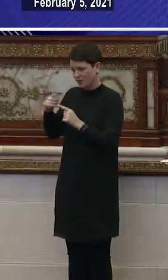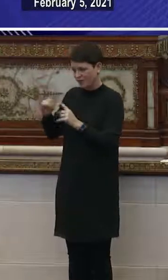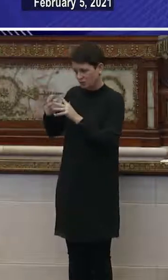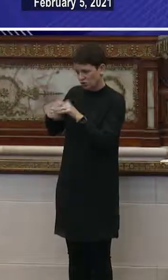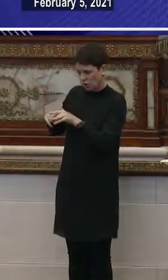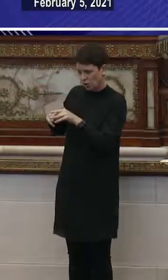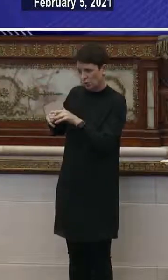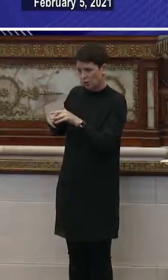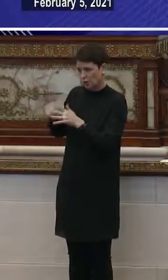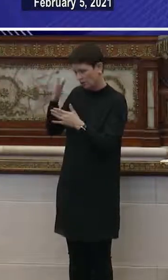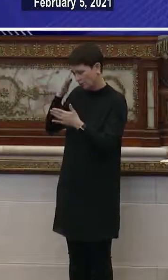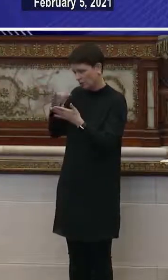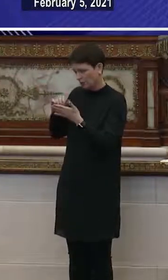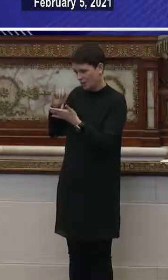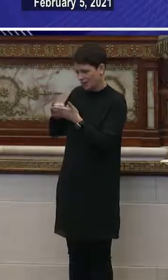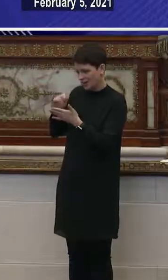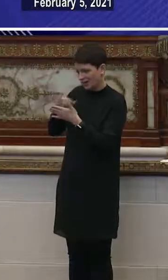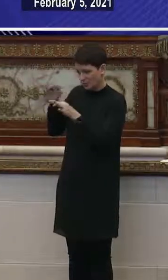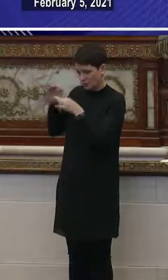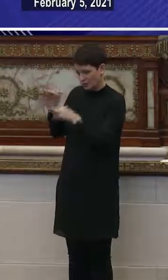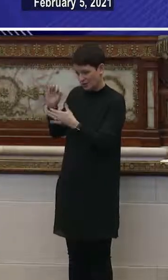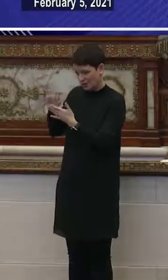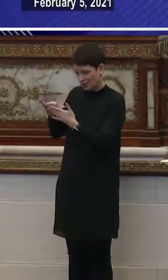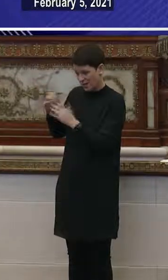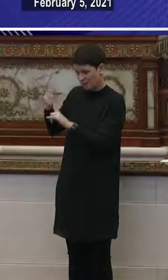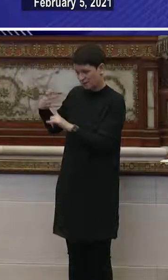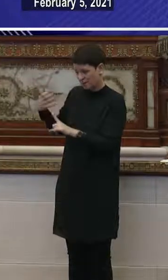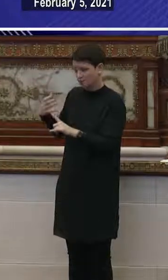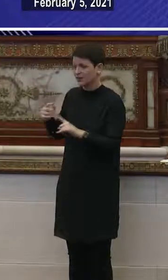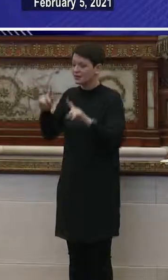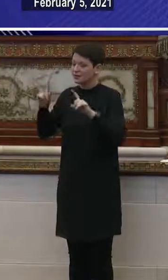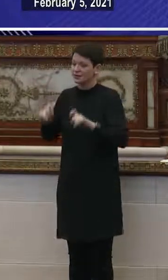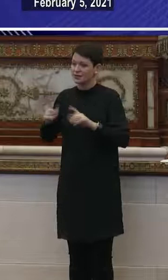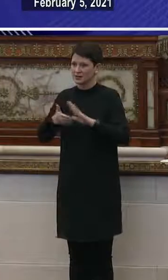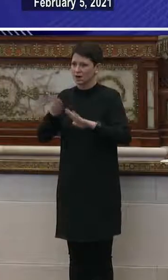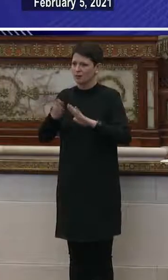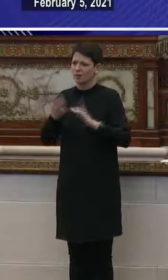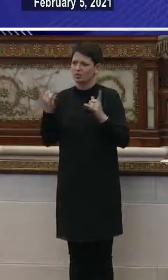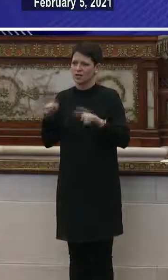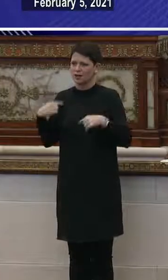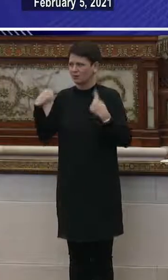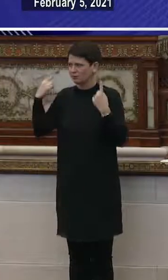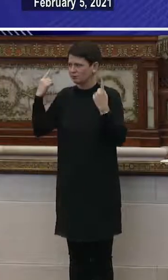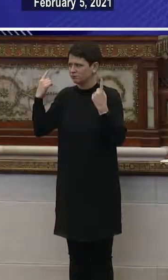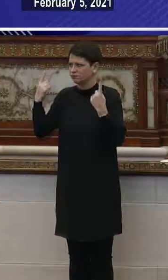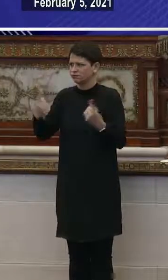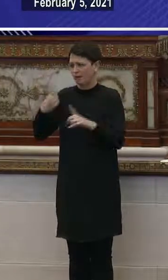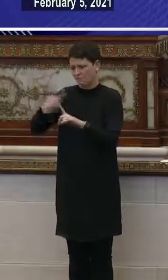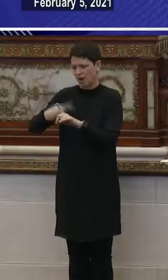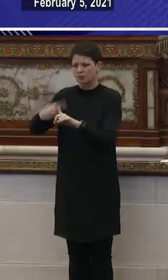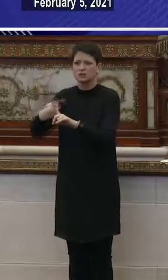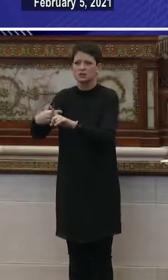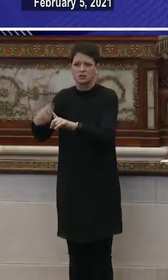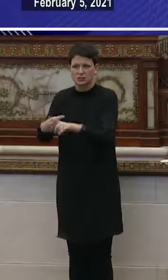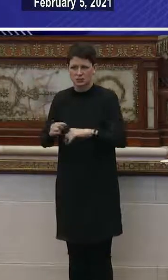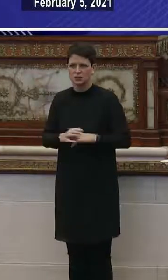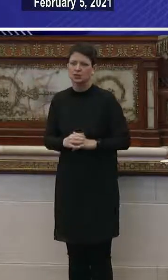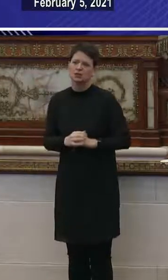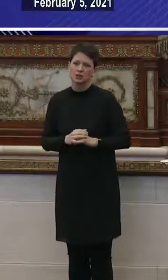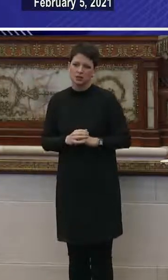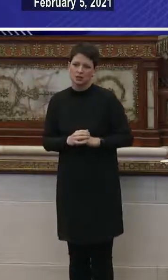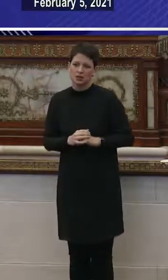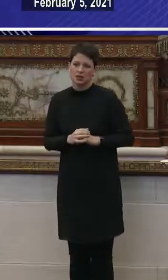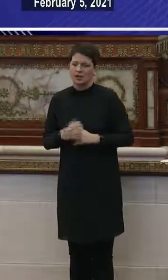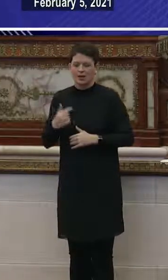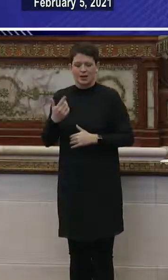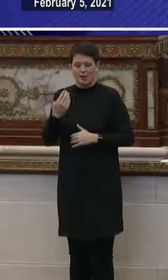or are familiar with that and can speak to it? Testing operation was going on for some number of months. I don't